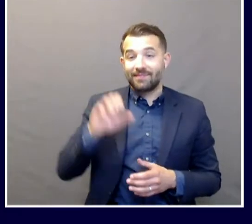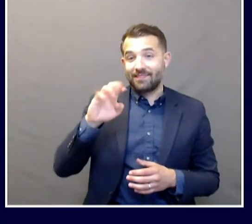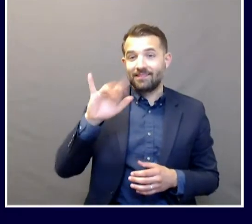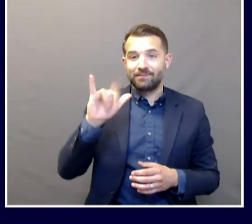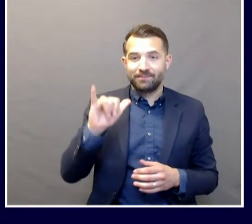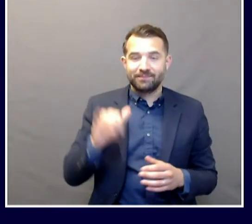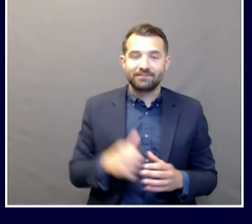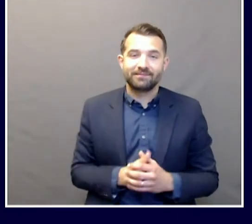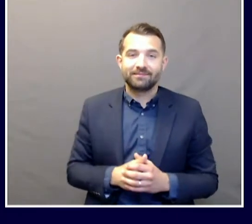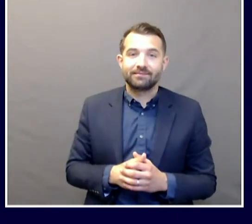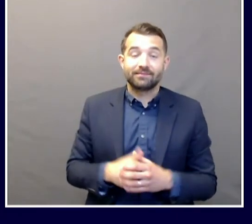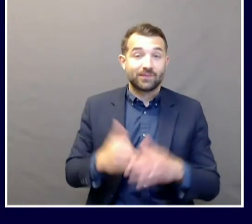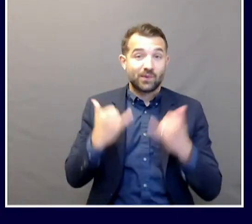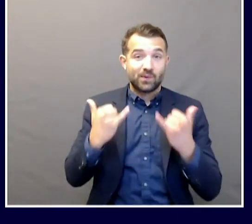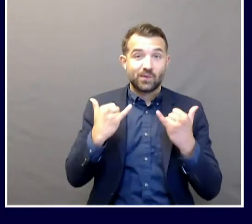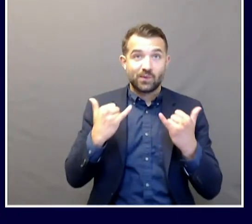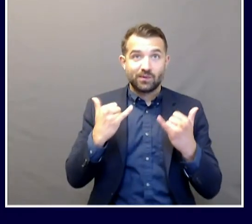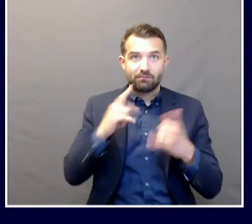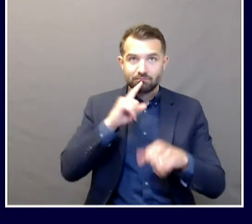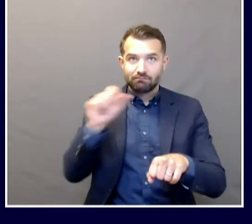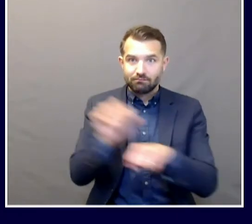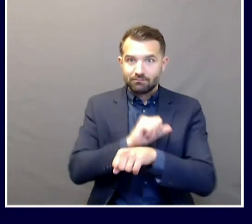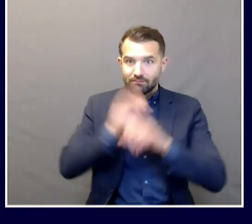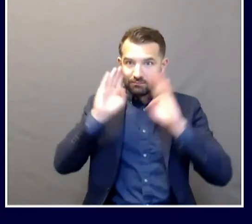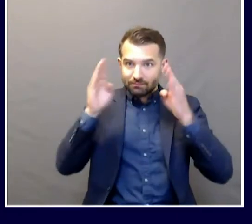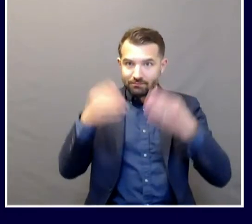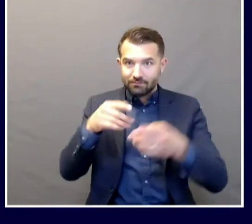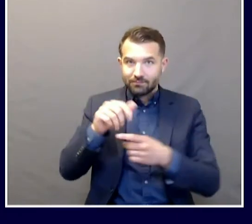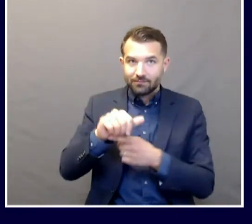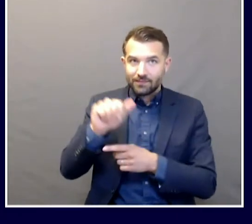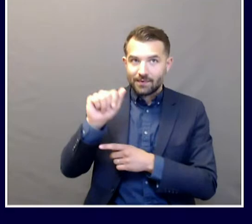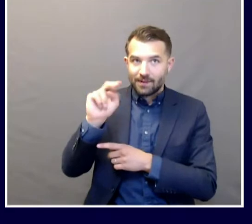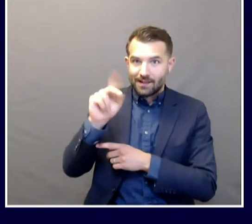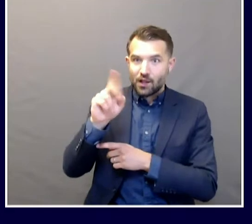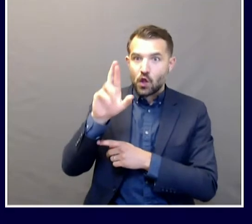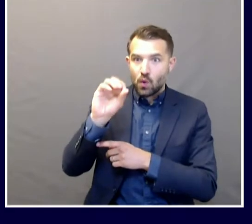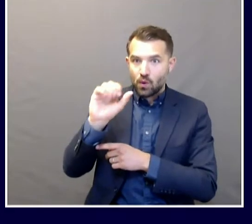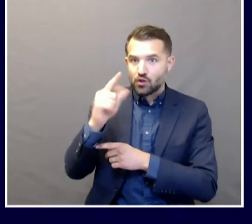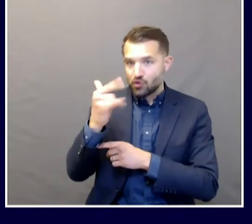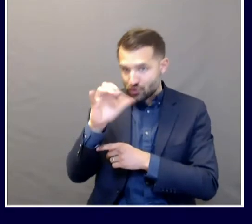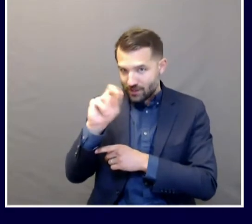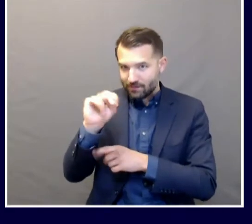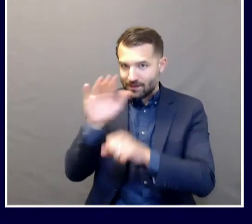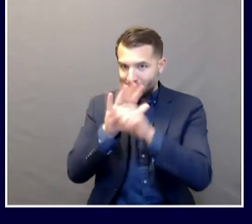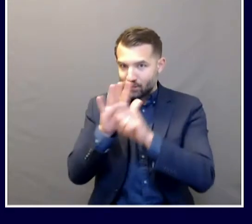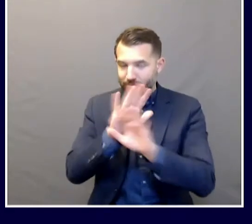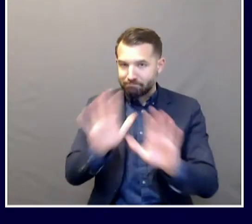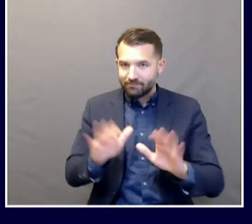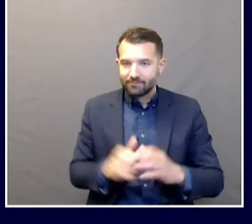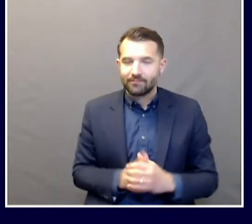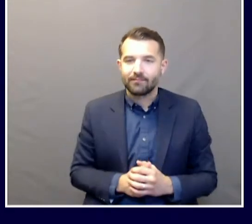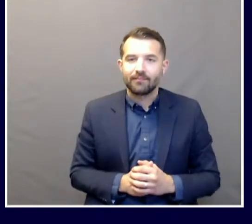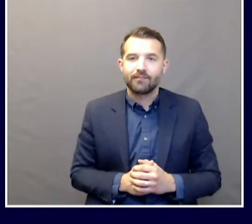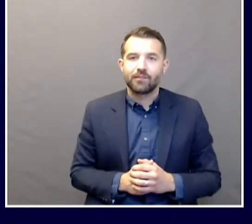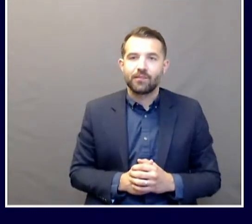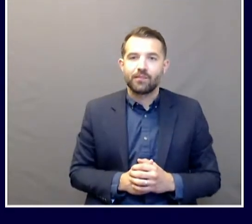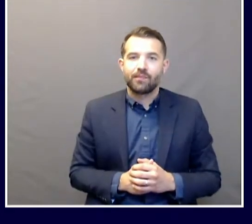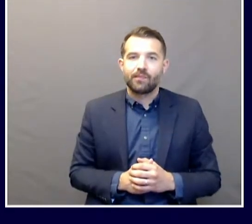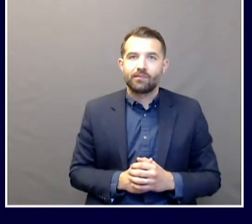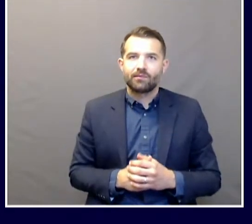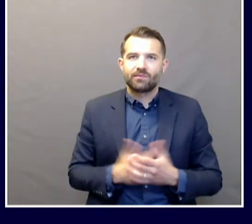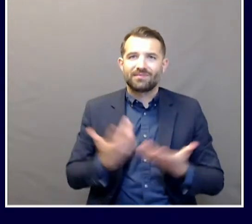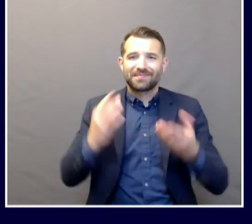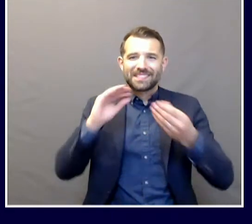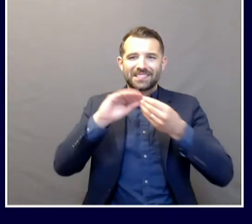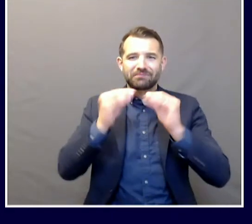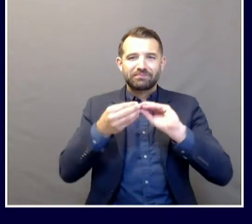County. So what I've been hearing is that the high number of cases is from community